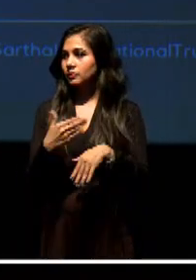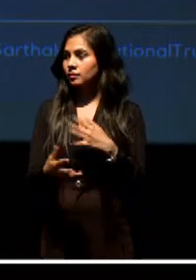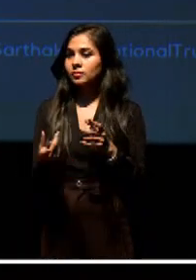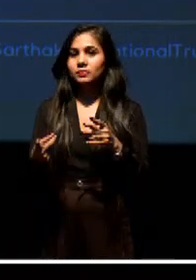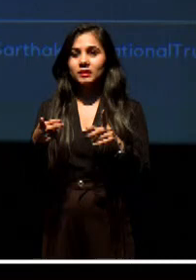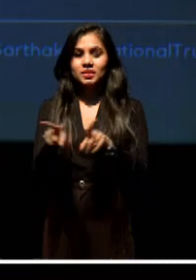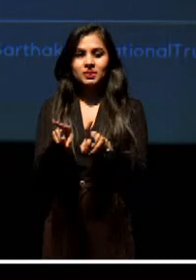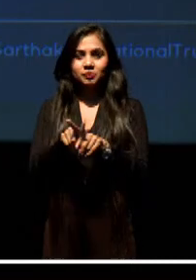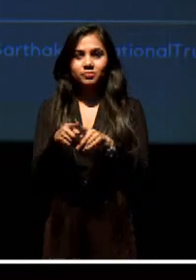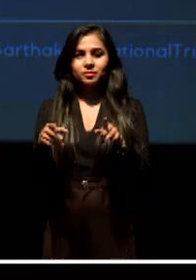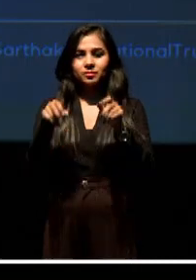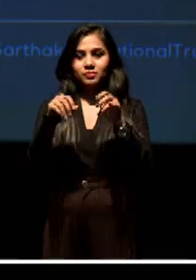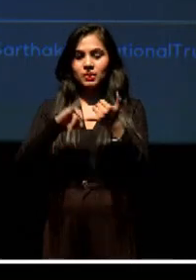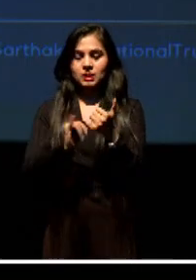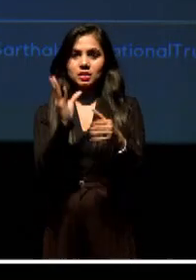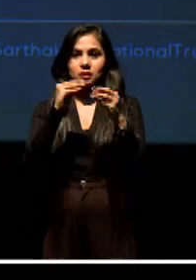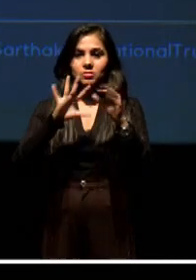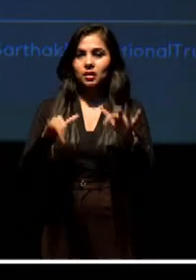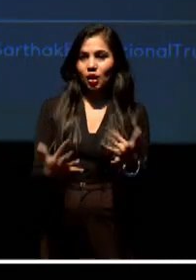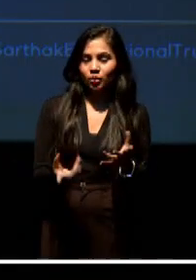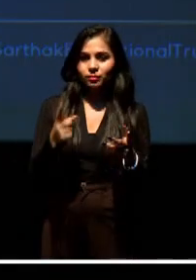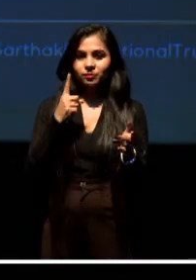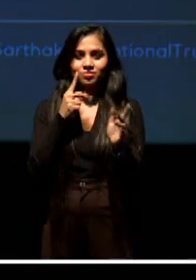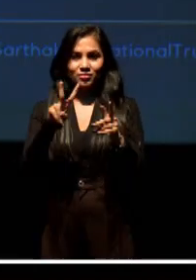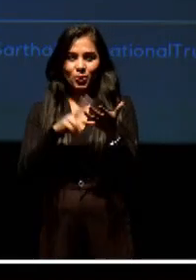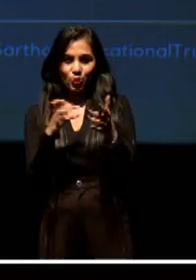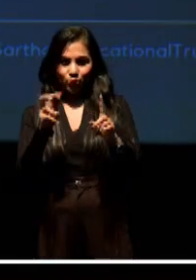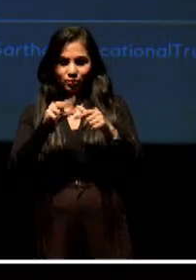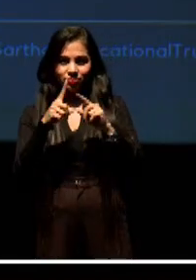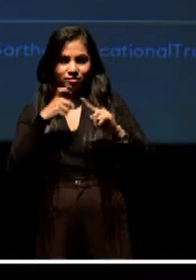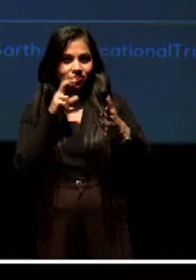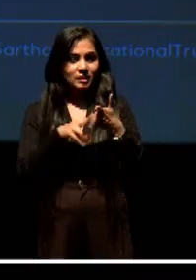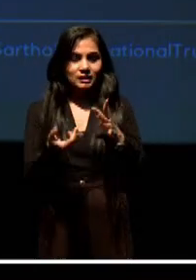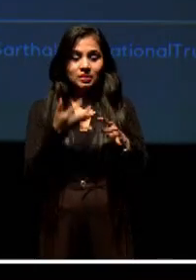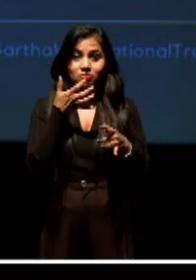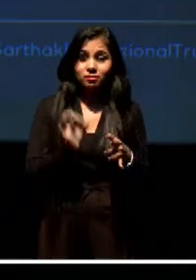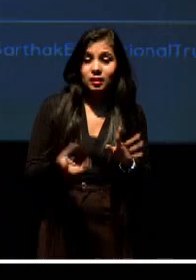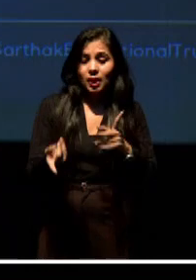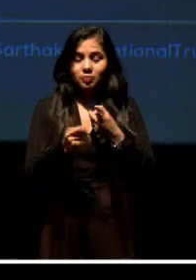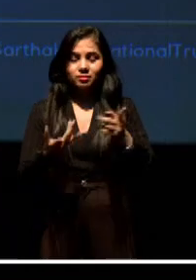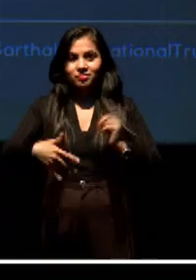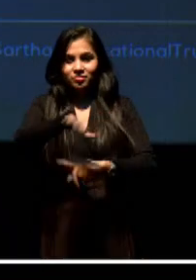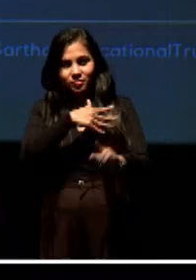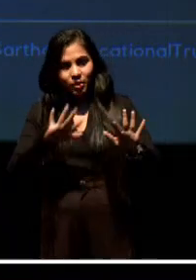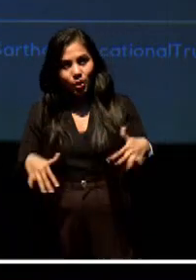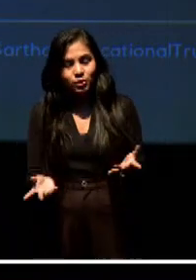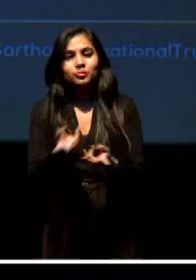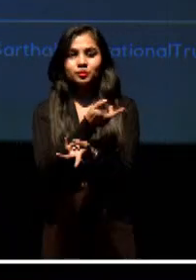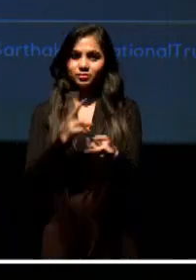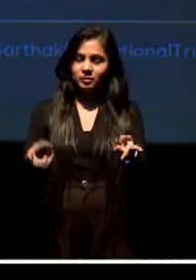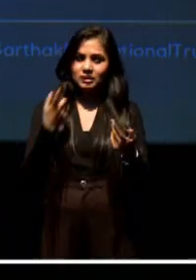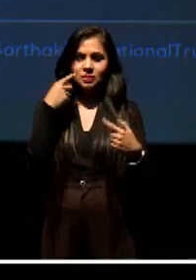touch on the subject of how innovation and technology, they actually happen on the ground. What's the organizational